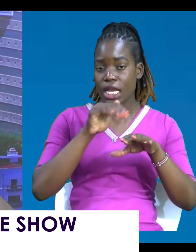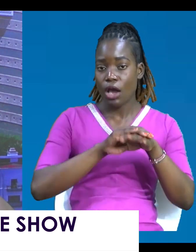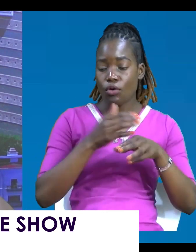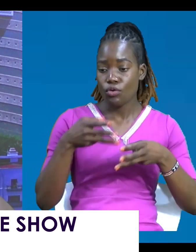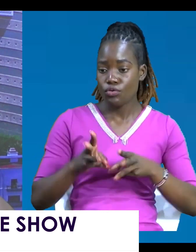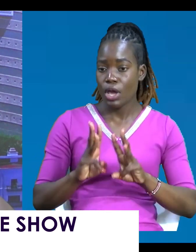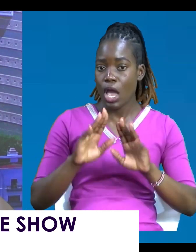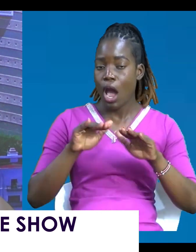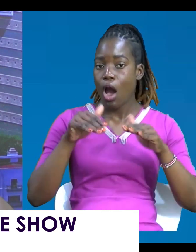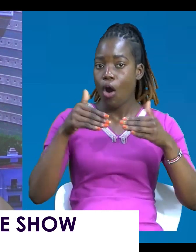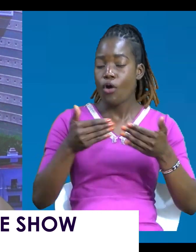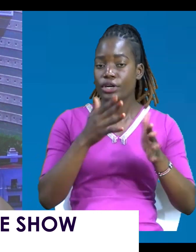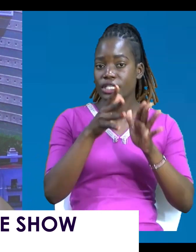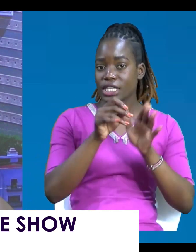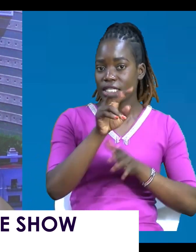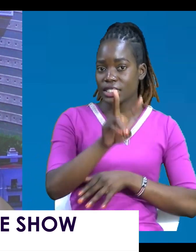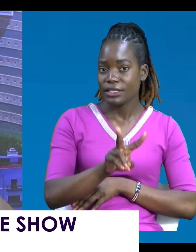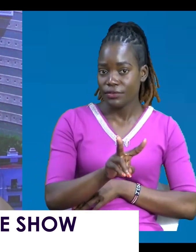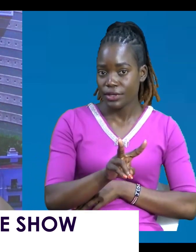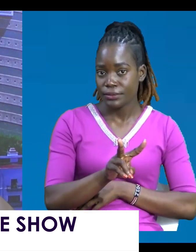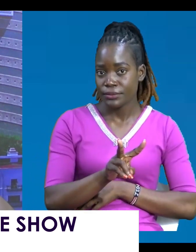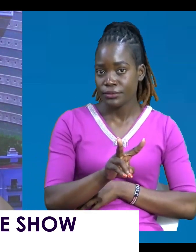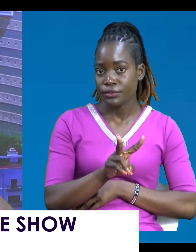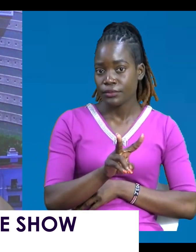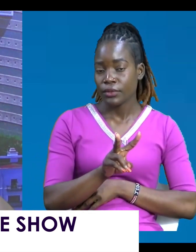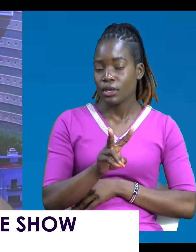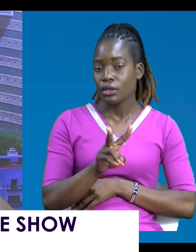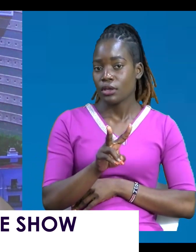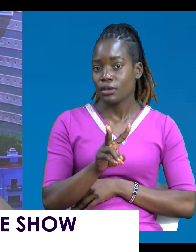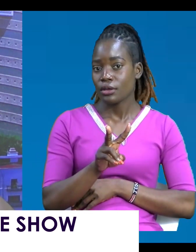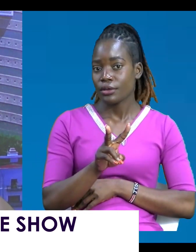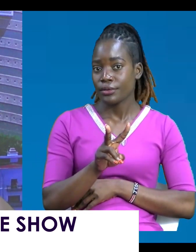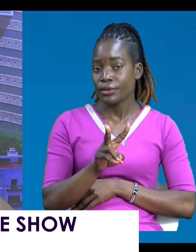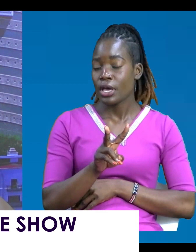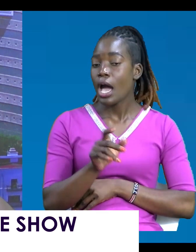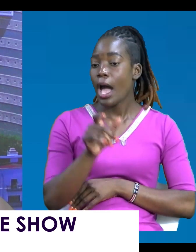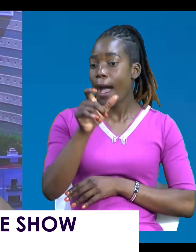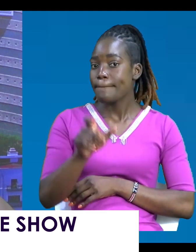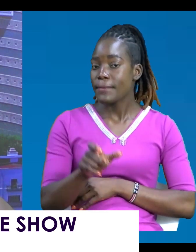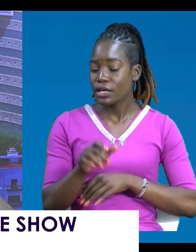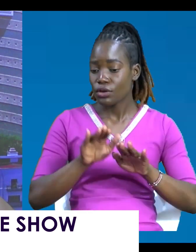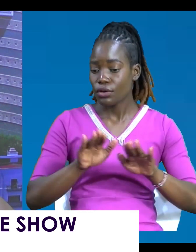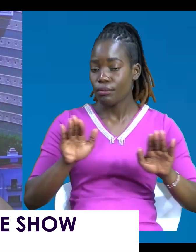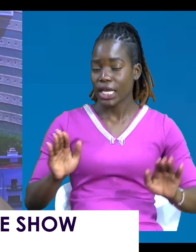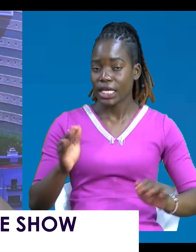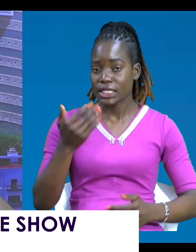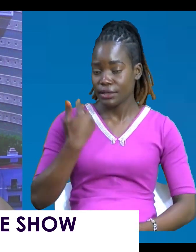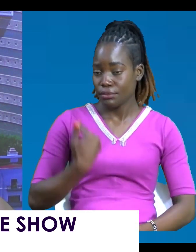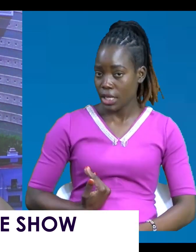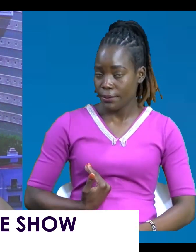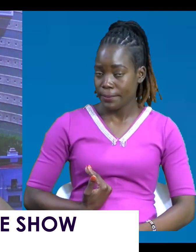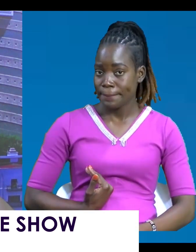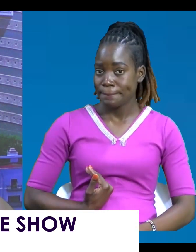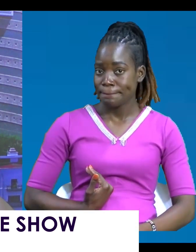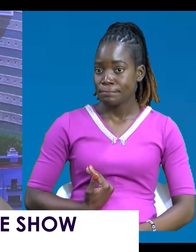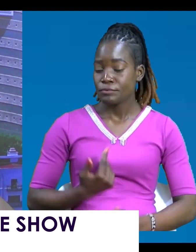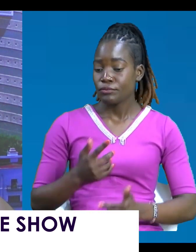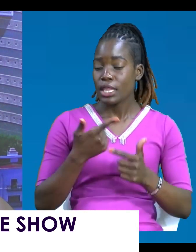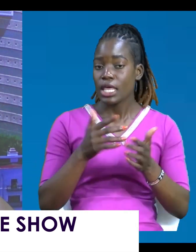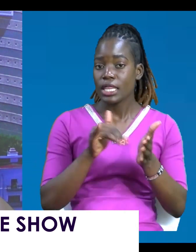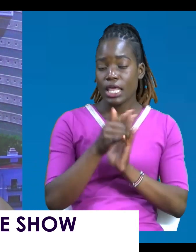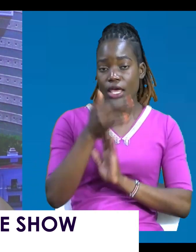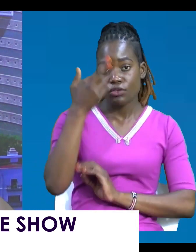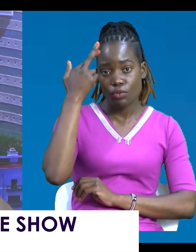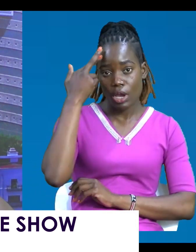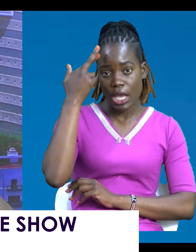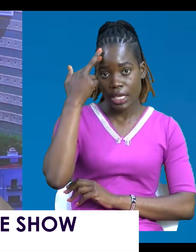or maybe the Science TV packaged me, somebody marketed me, and that is